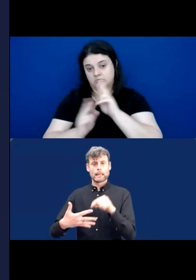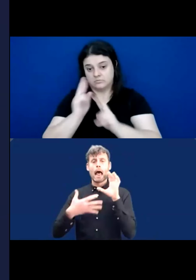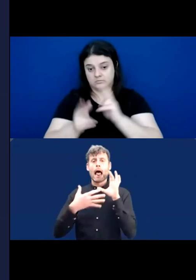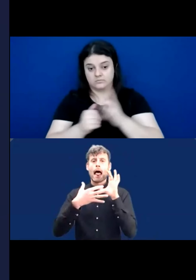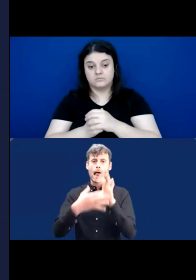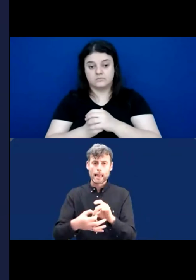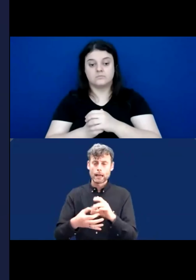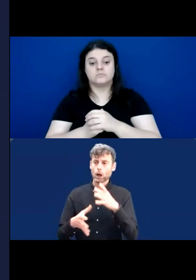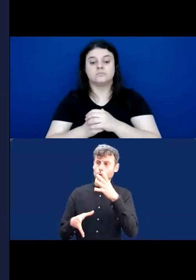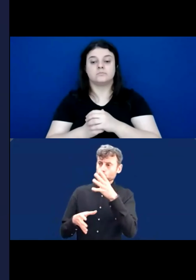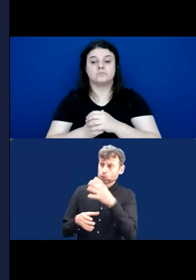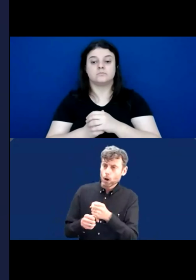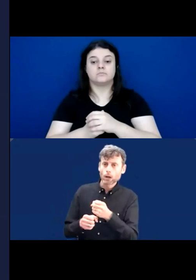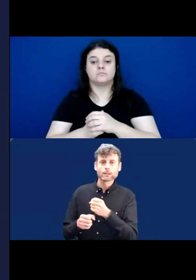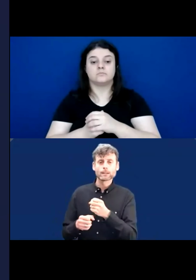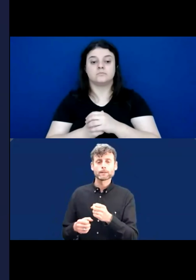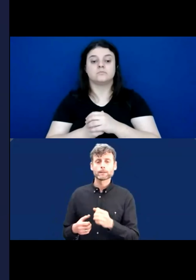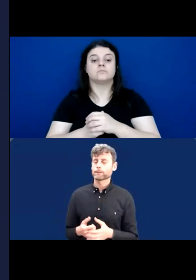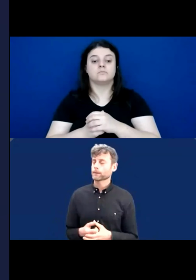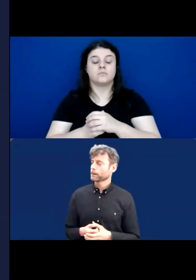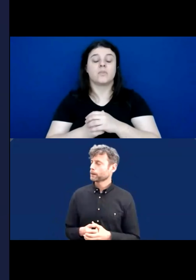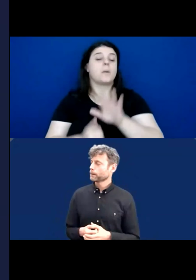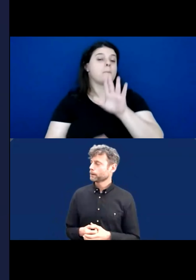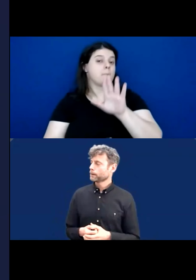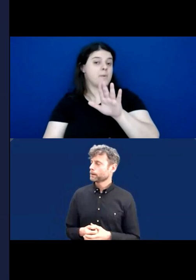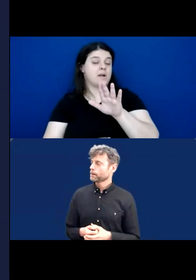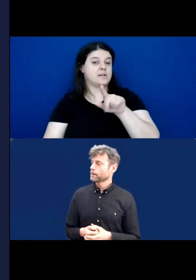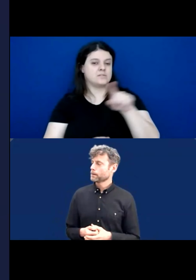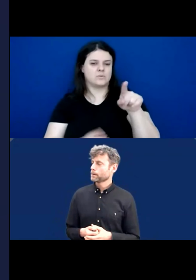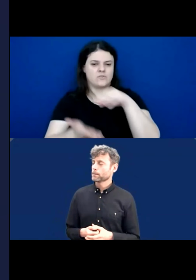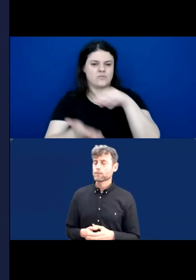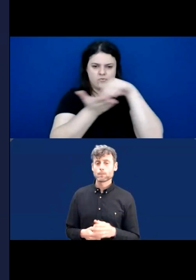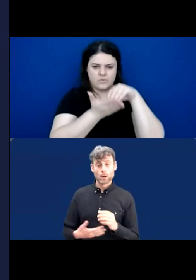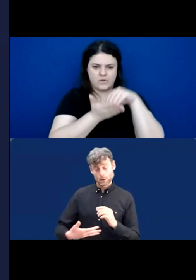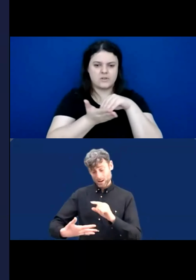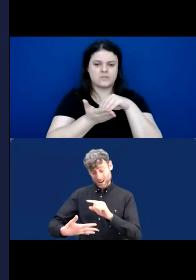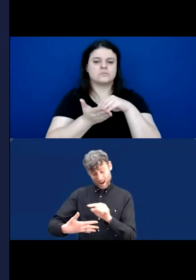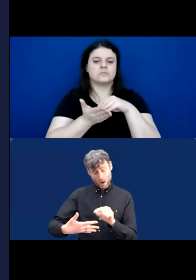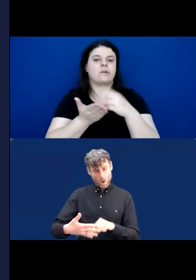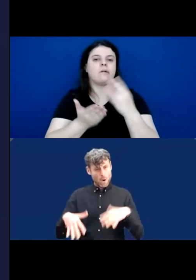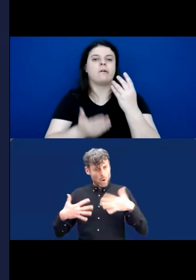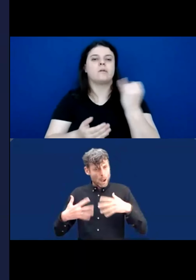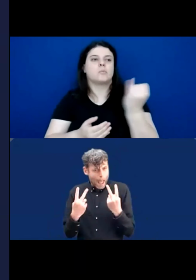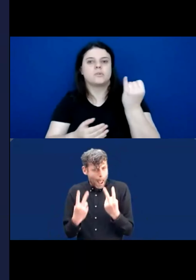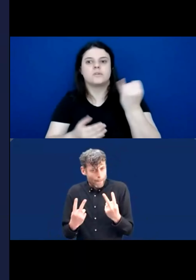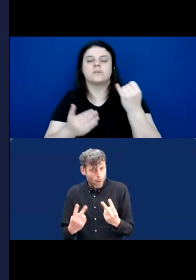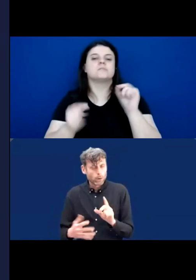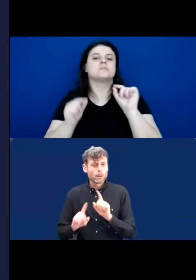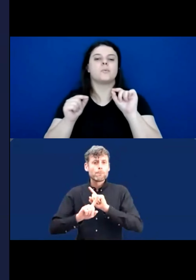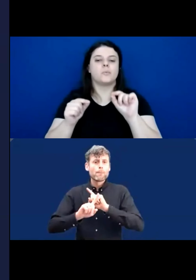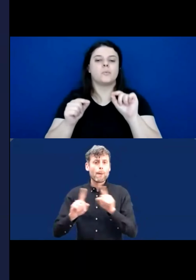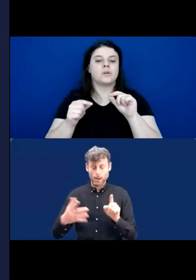differed. That doesn't mean that they lack importance, rather they indicate the